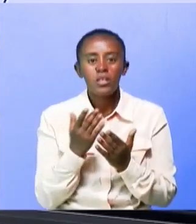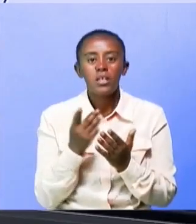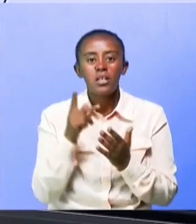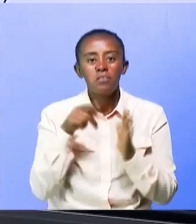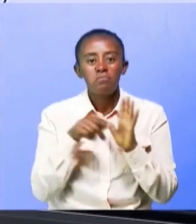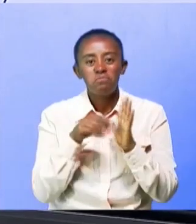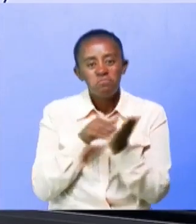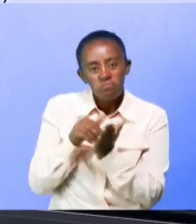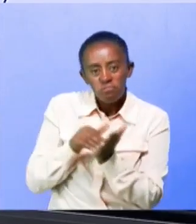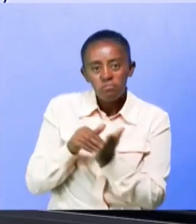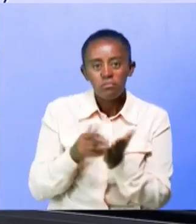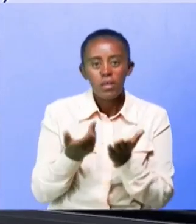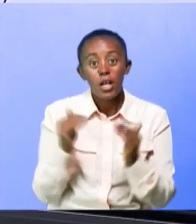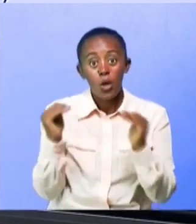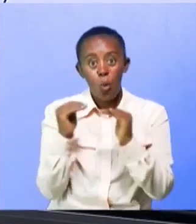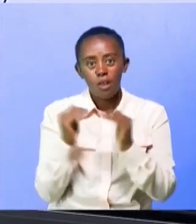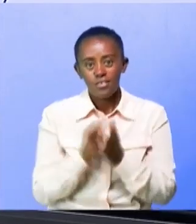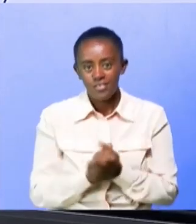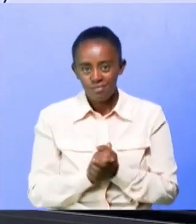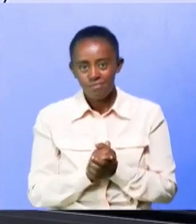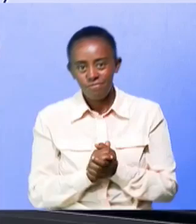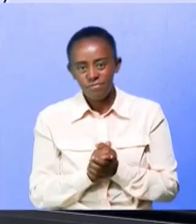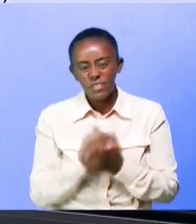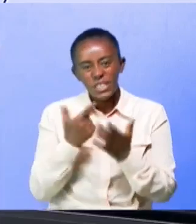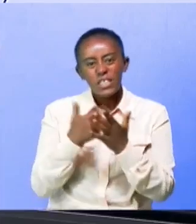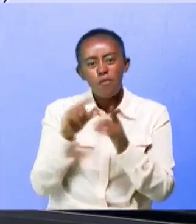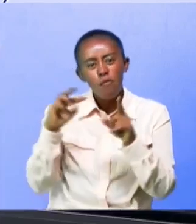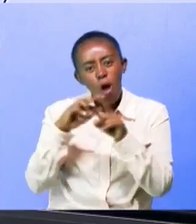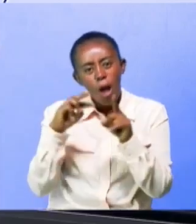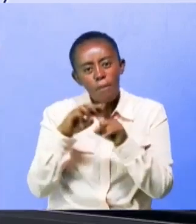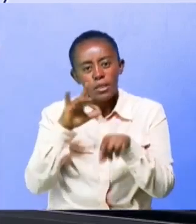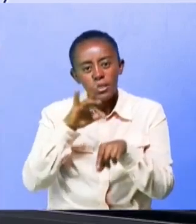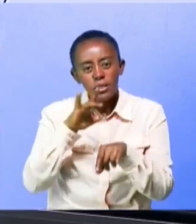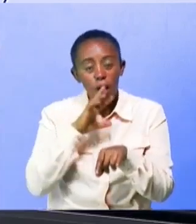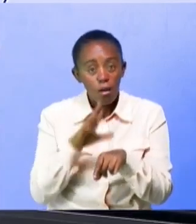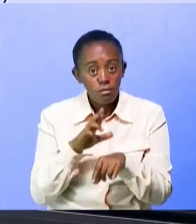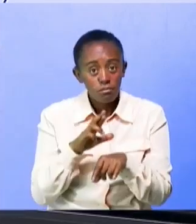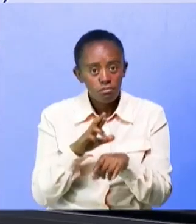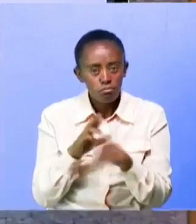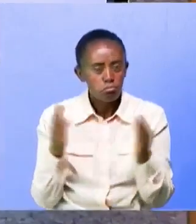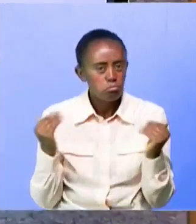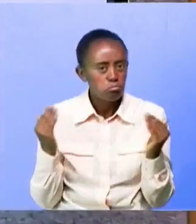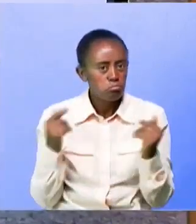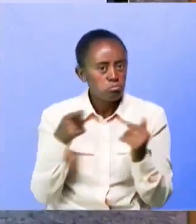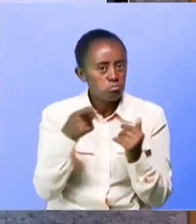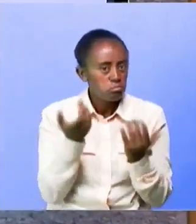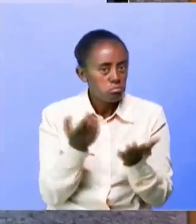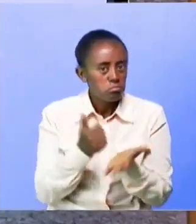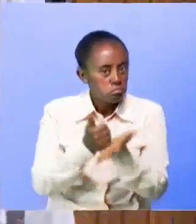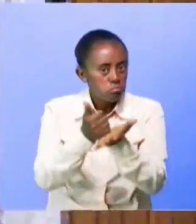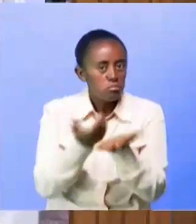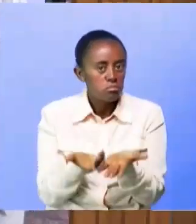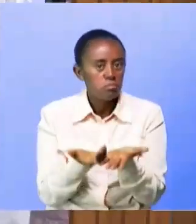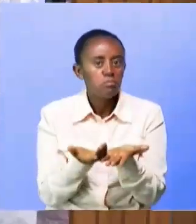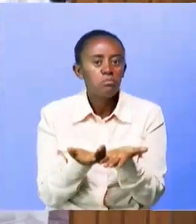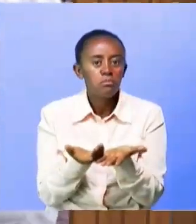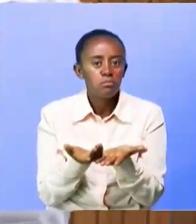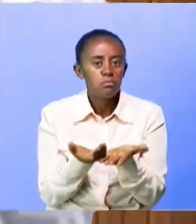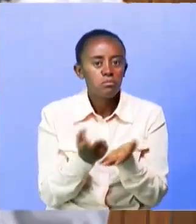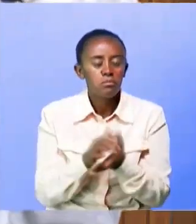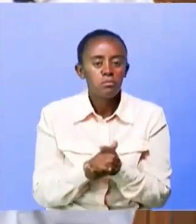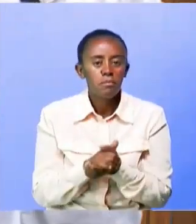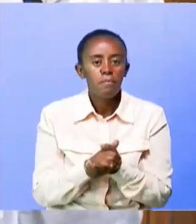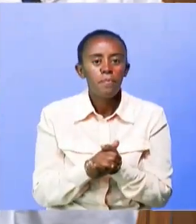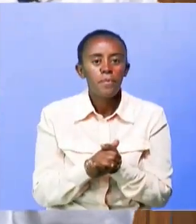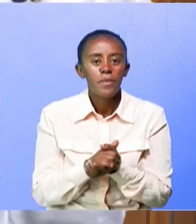prejudice, equality. These vocabularies are helpful for students and for everybody